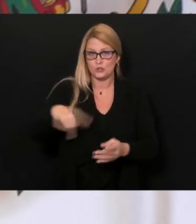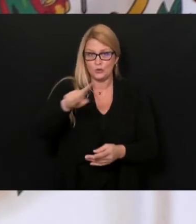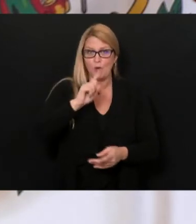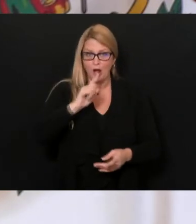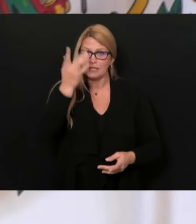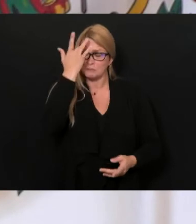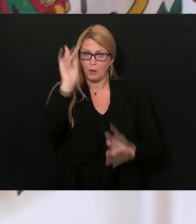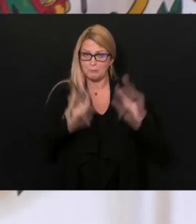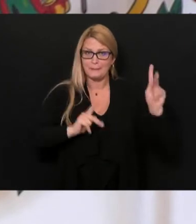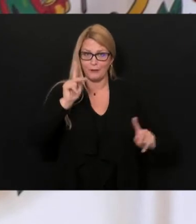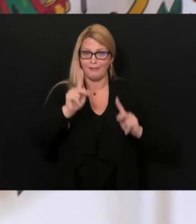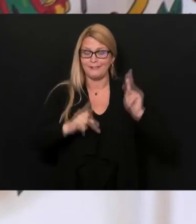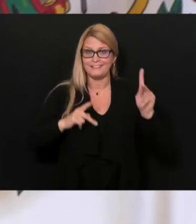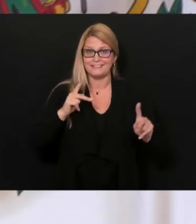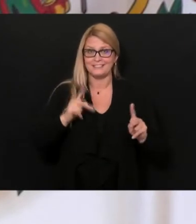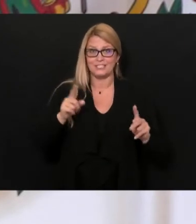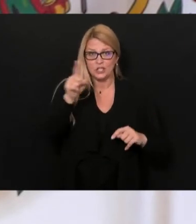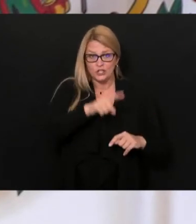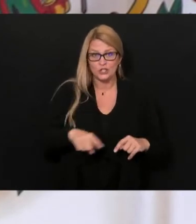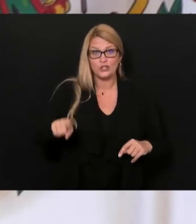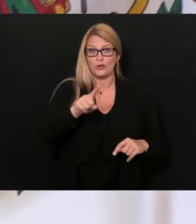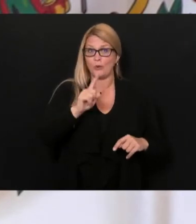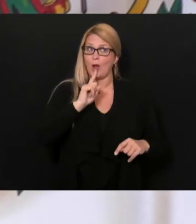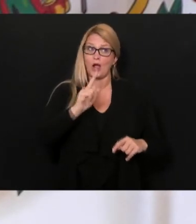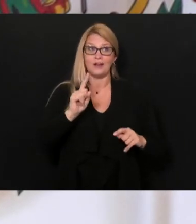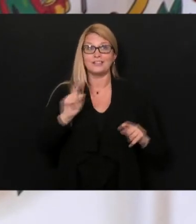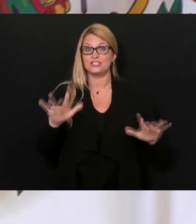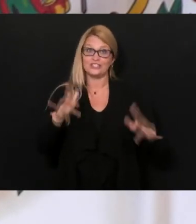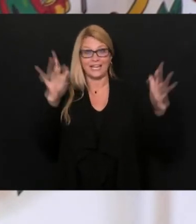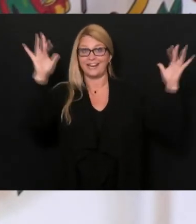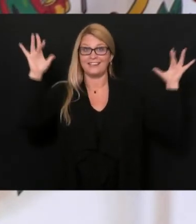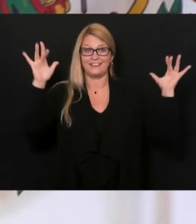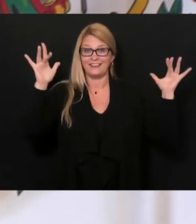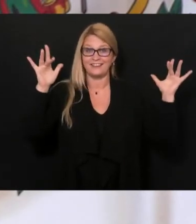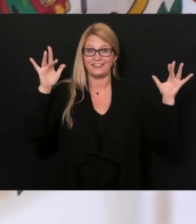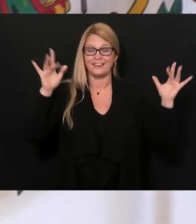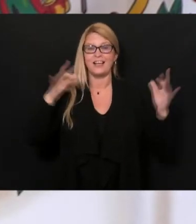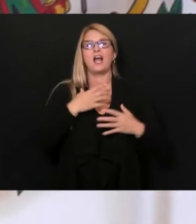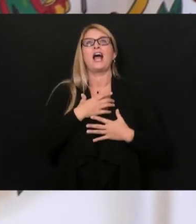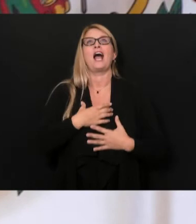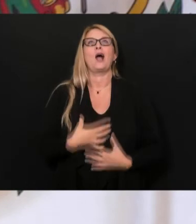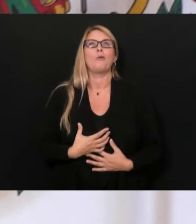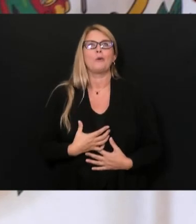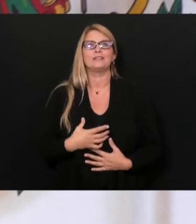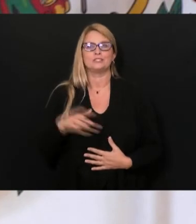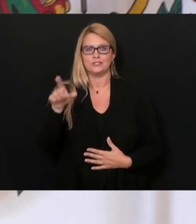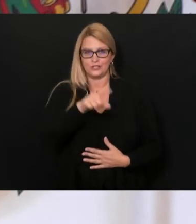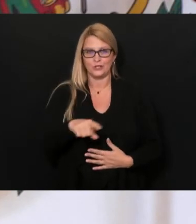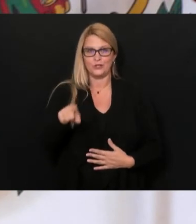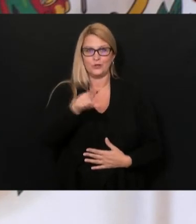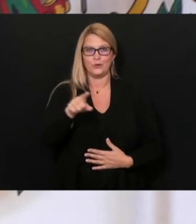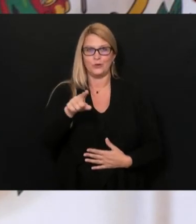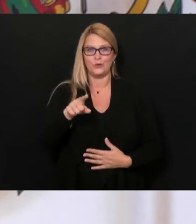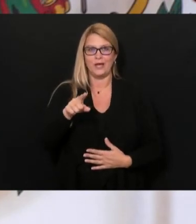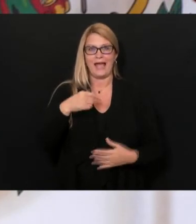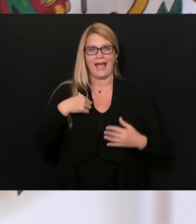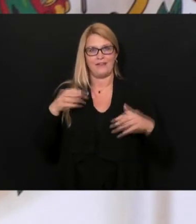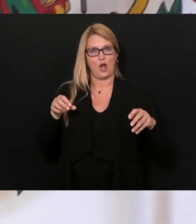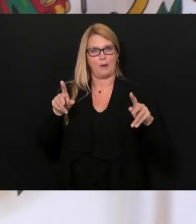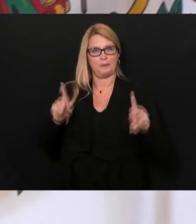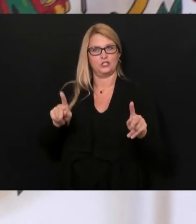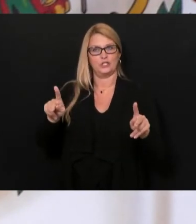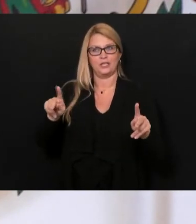the best. You are the diamond in the rough that everybody missed. I wish so much you could hear what the